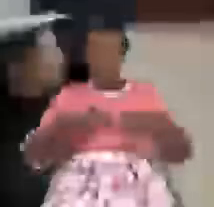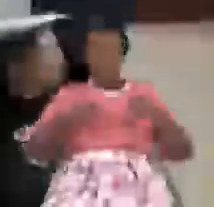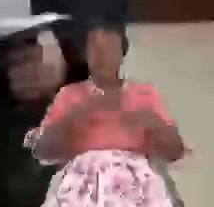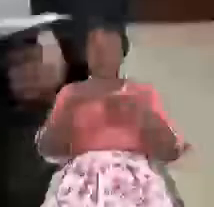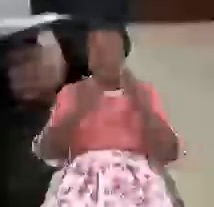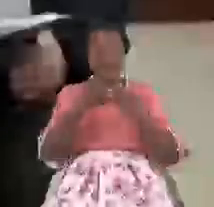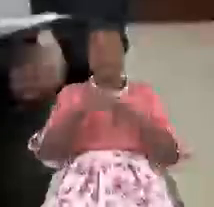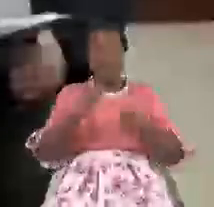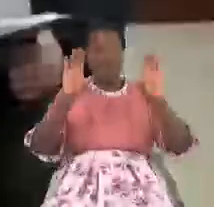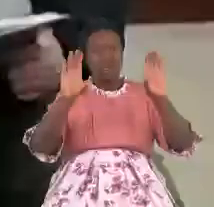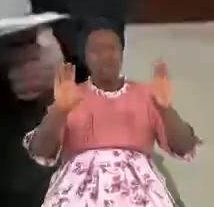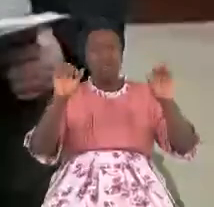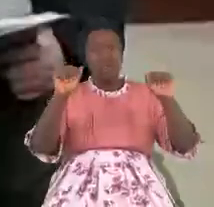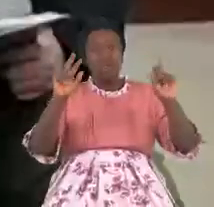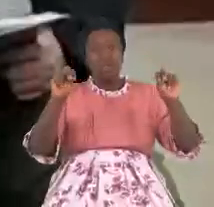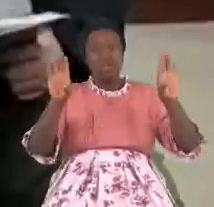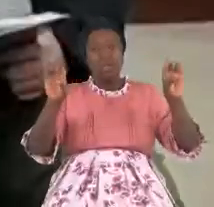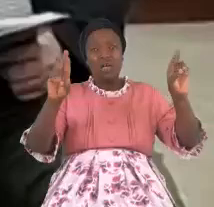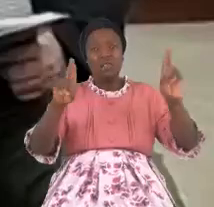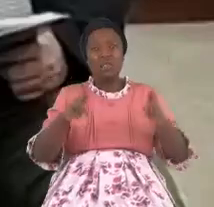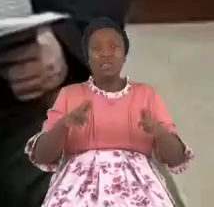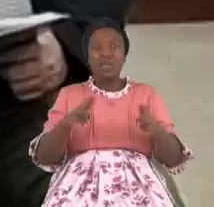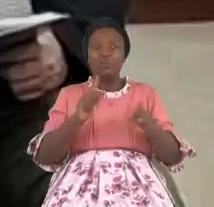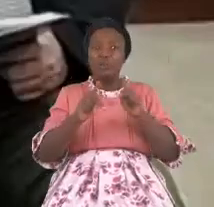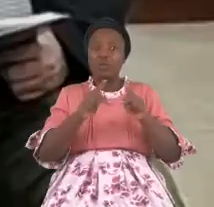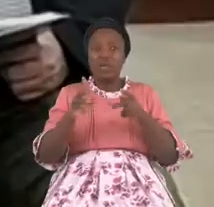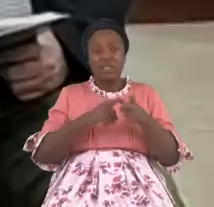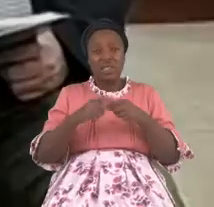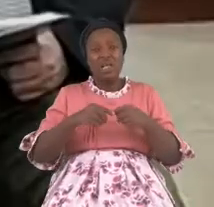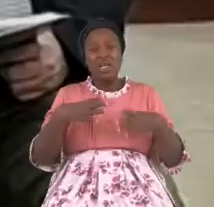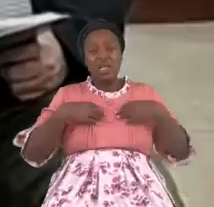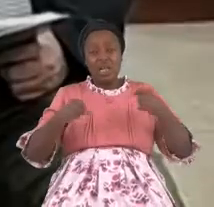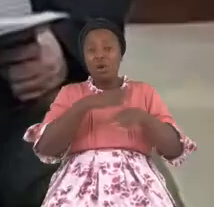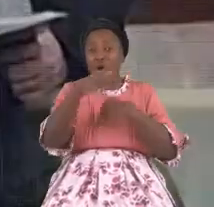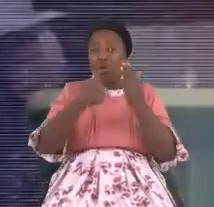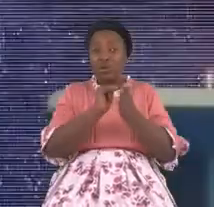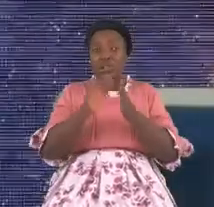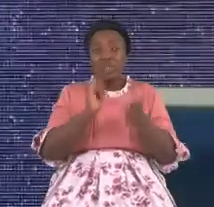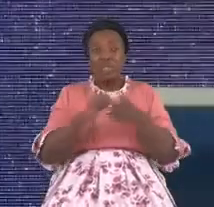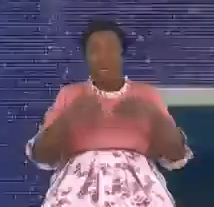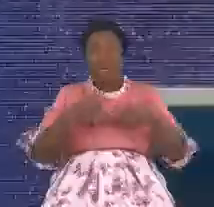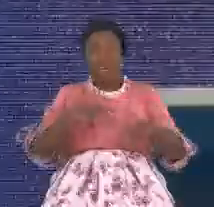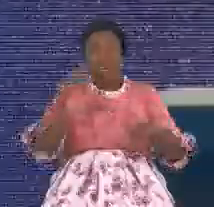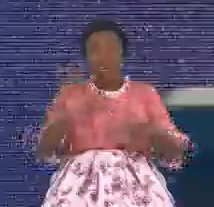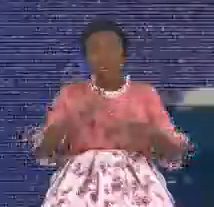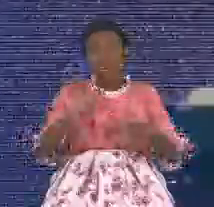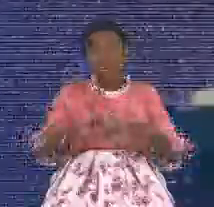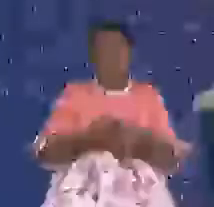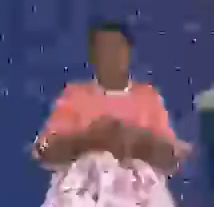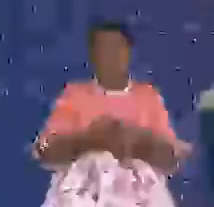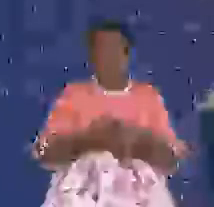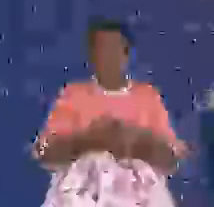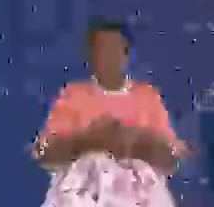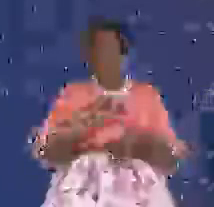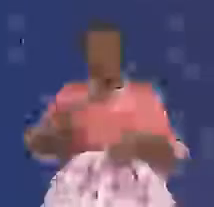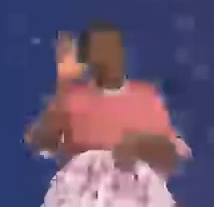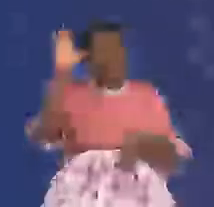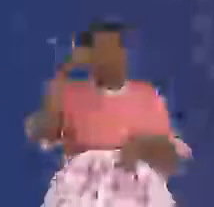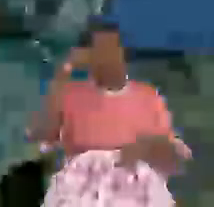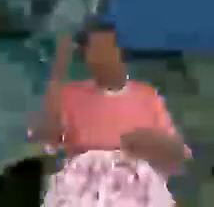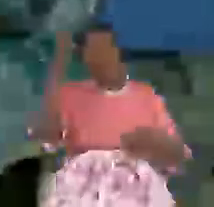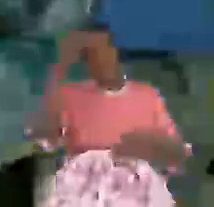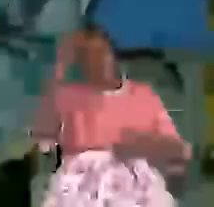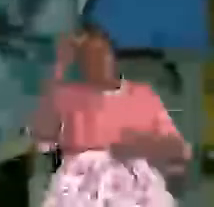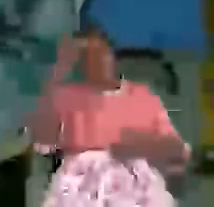healing all the people that have incurable disease, healing all. It's coming to